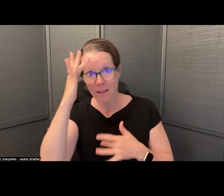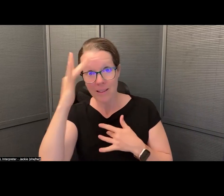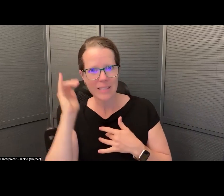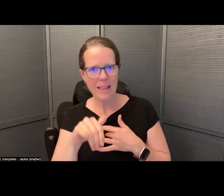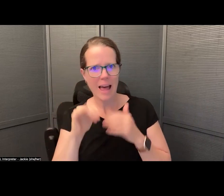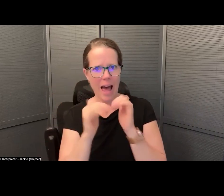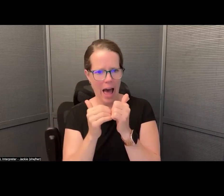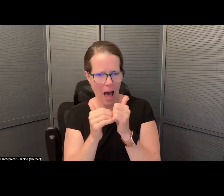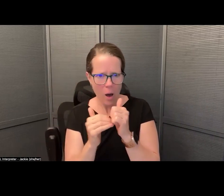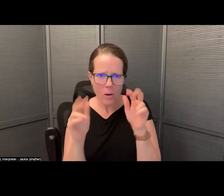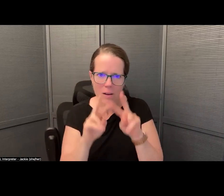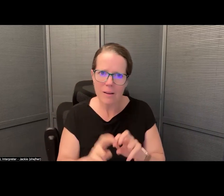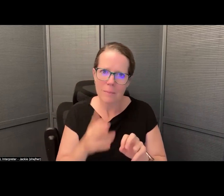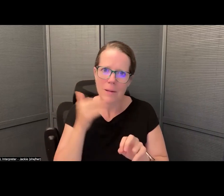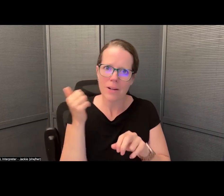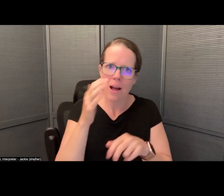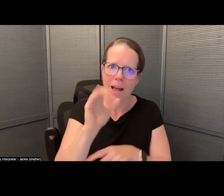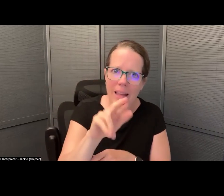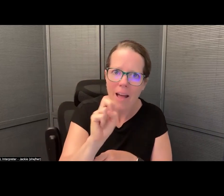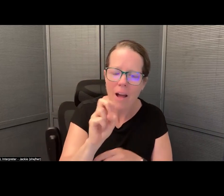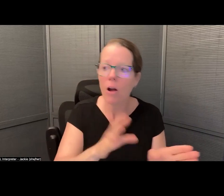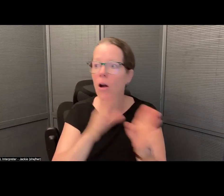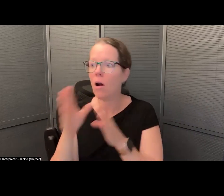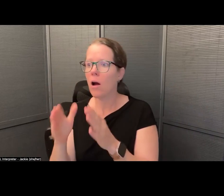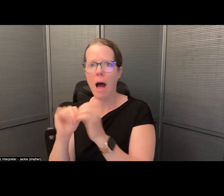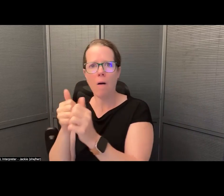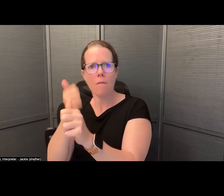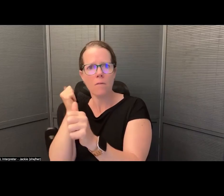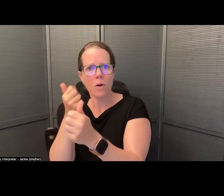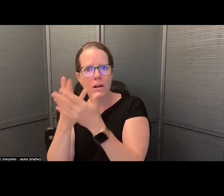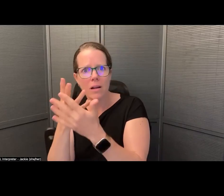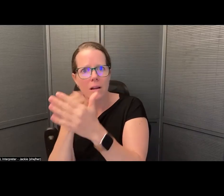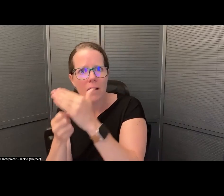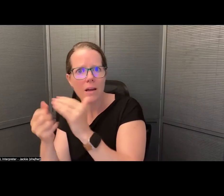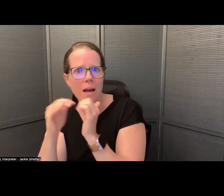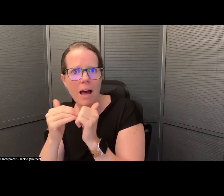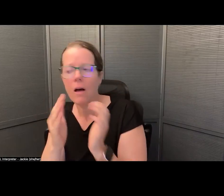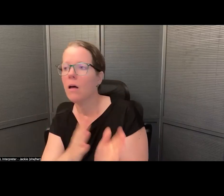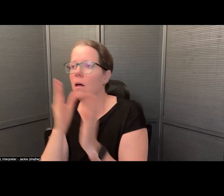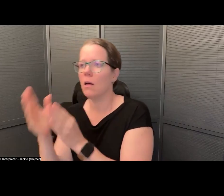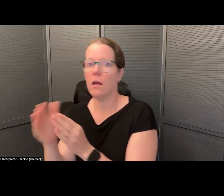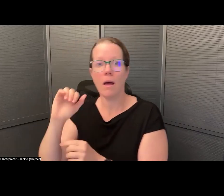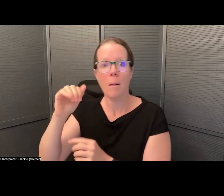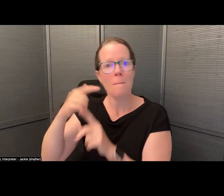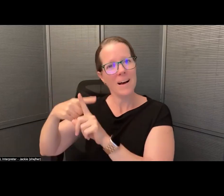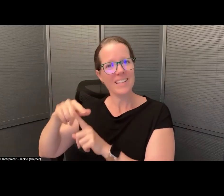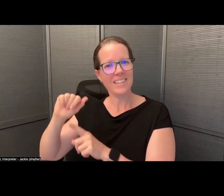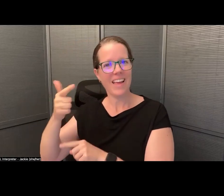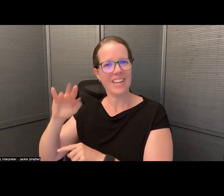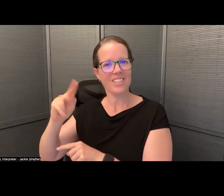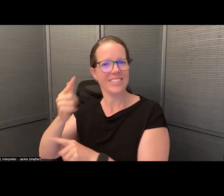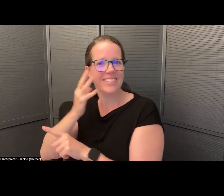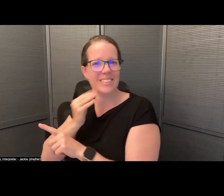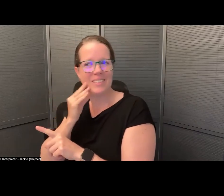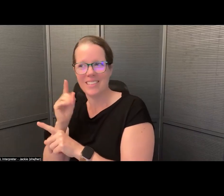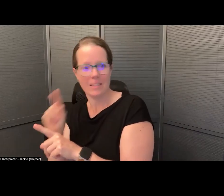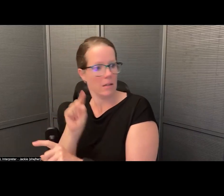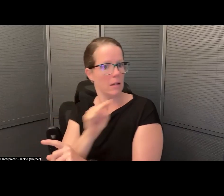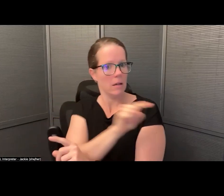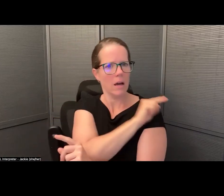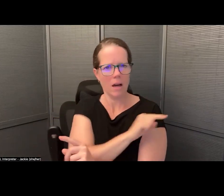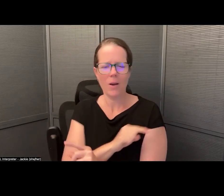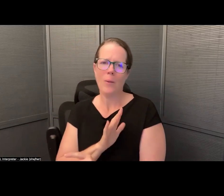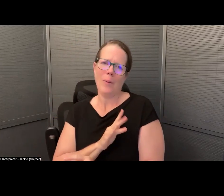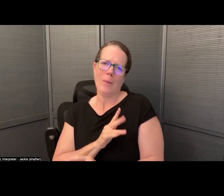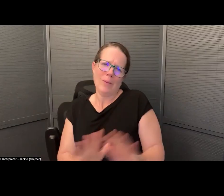to incarceration, and learning about positive aging. I hope you leave today with new actionable information to inspire